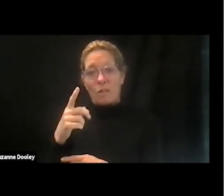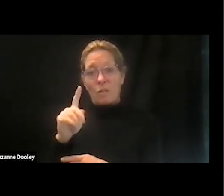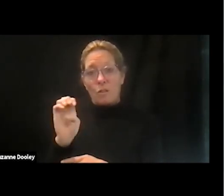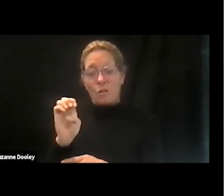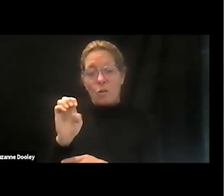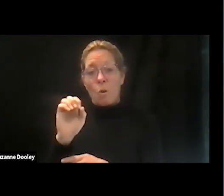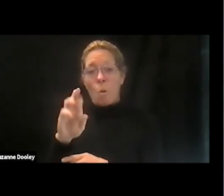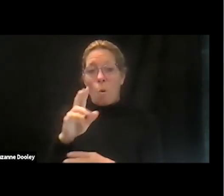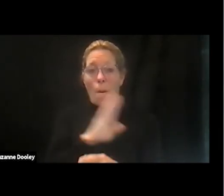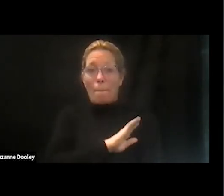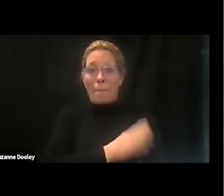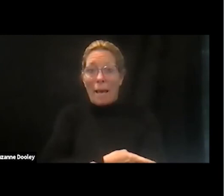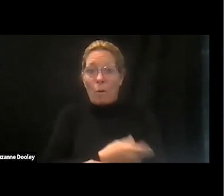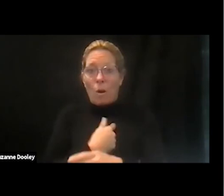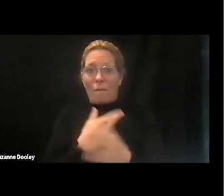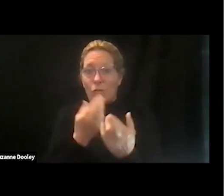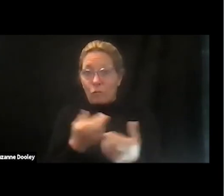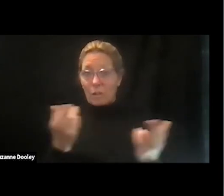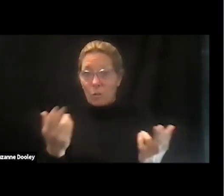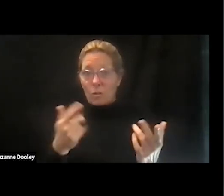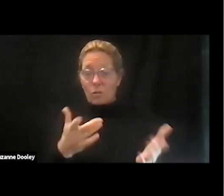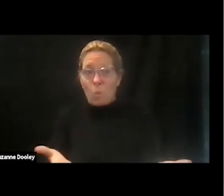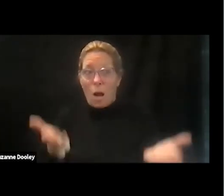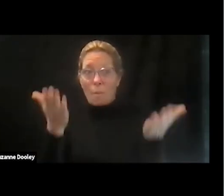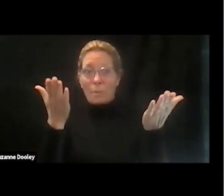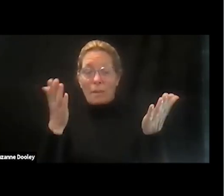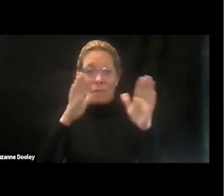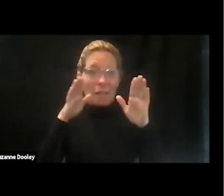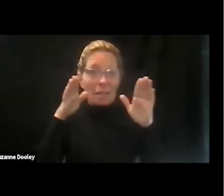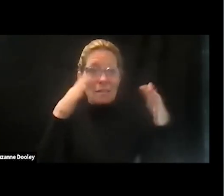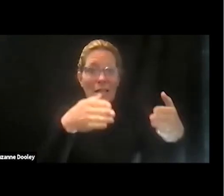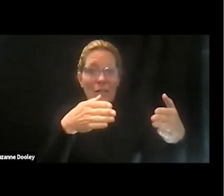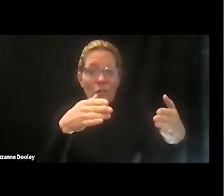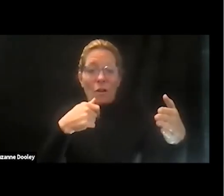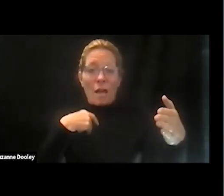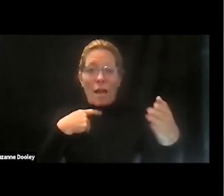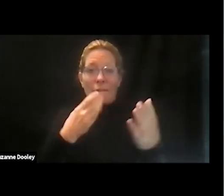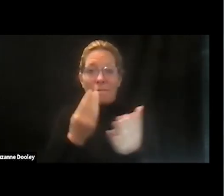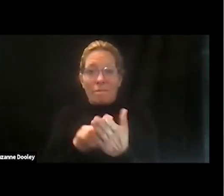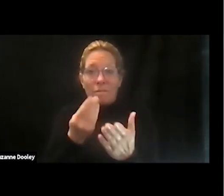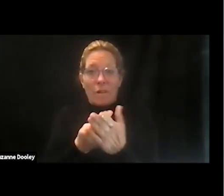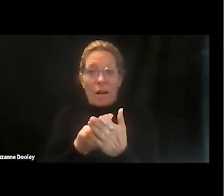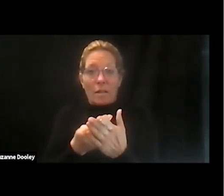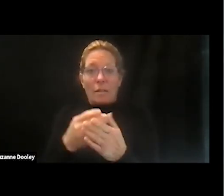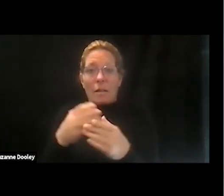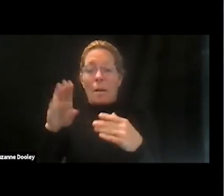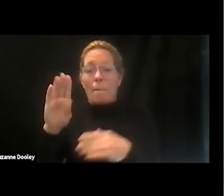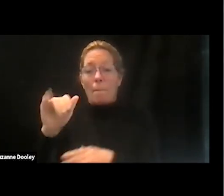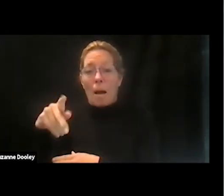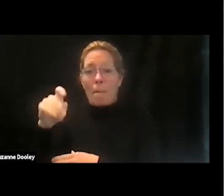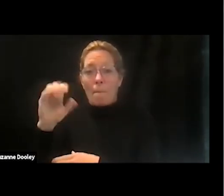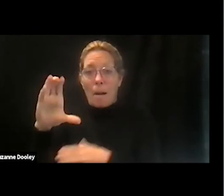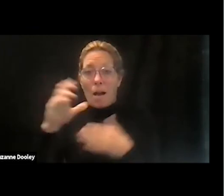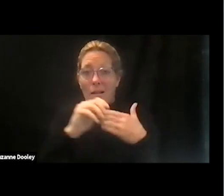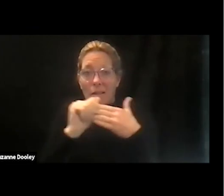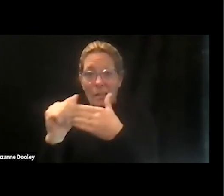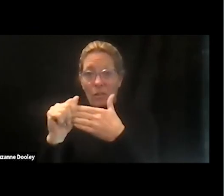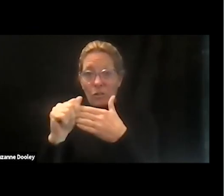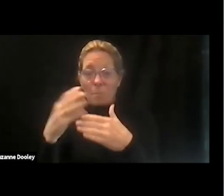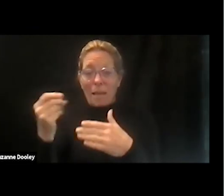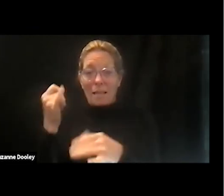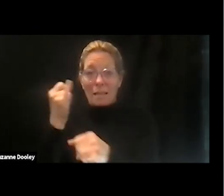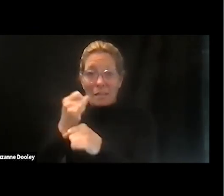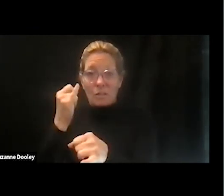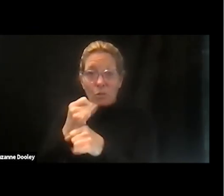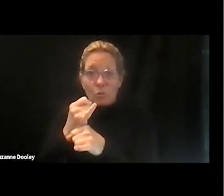resources to uplift and center and fund BIPOC leadership and BIPOC institutions,